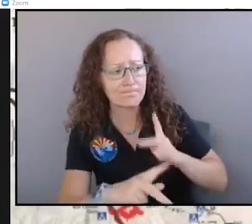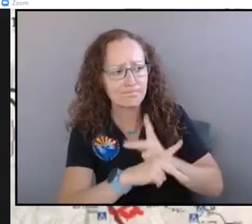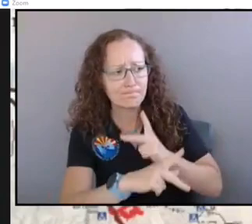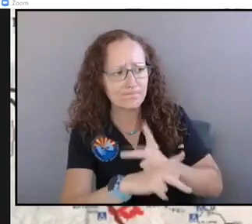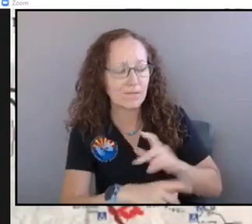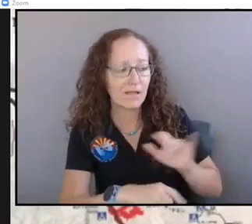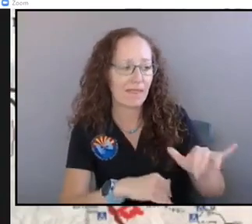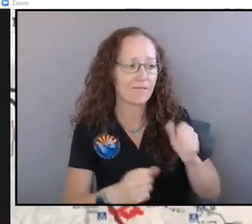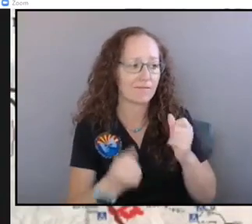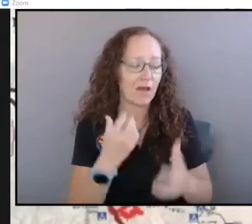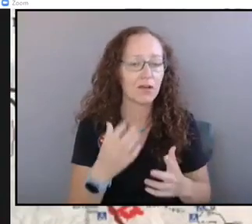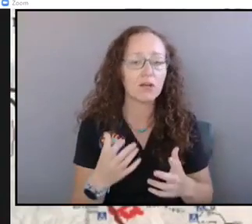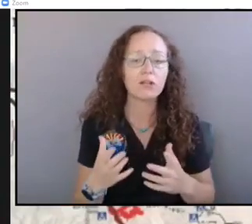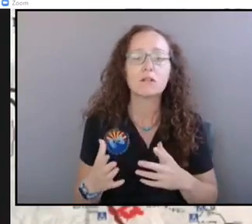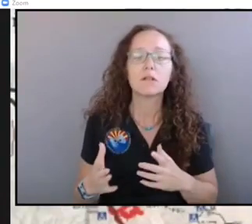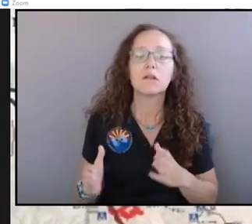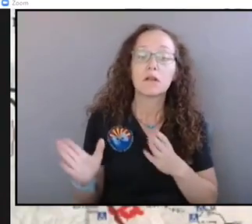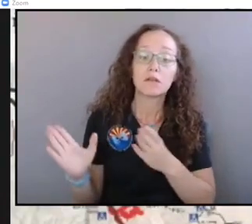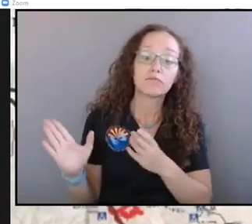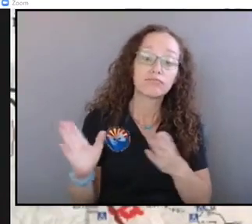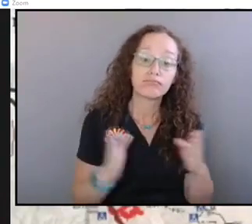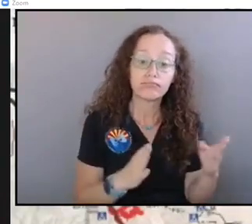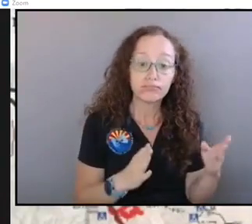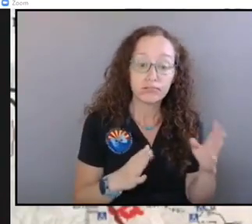move into some what looks like better days